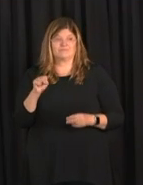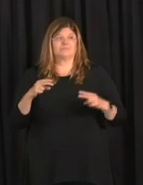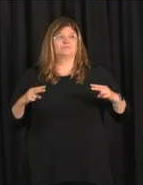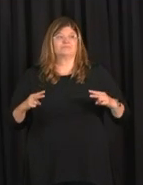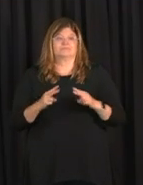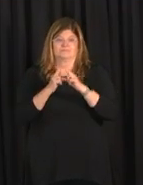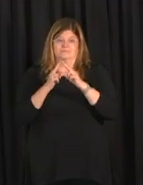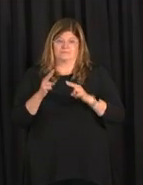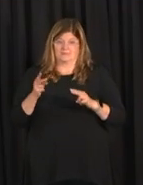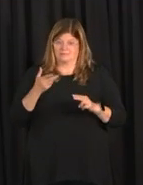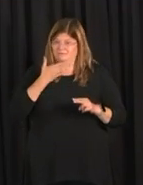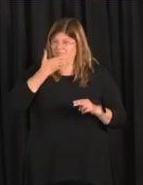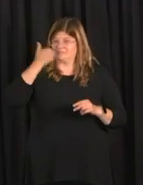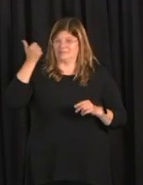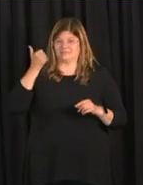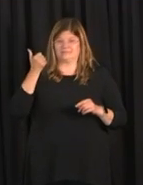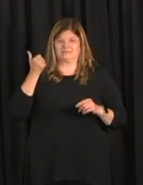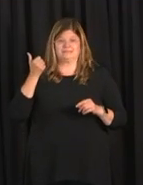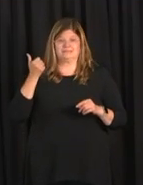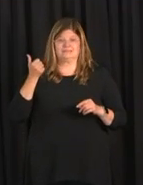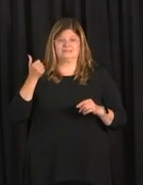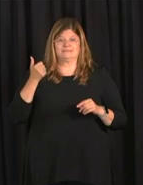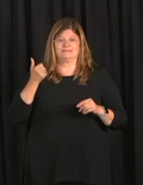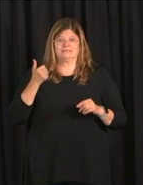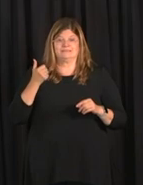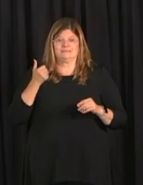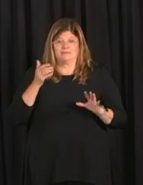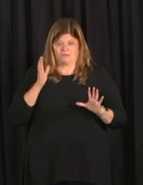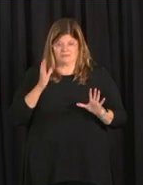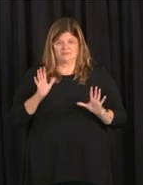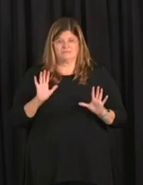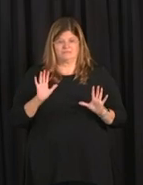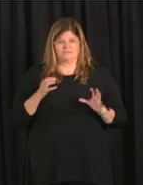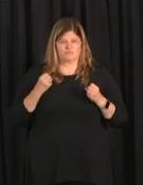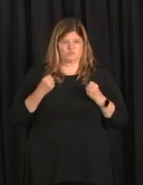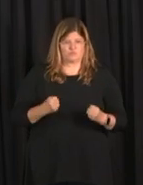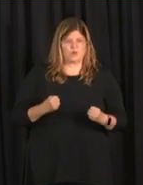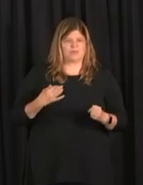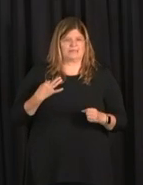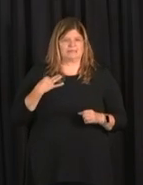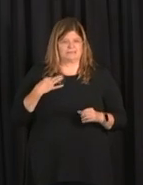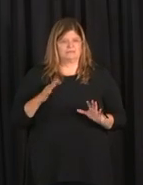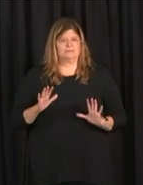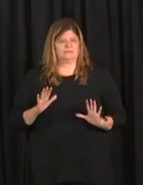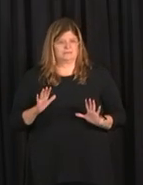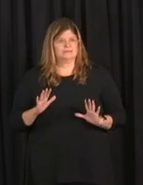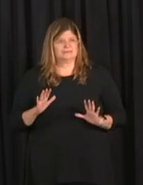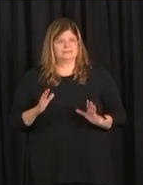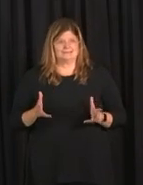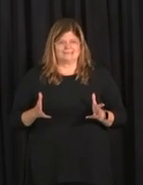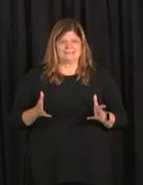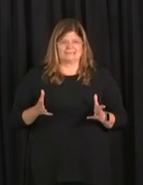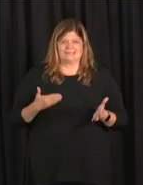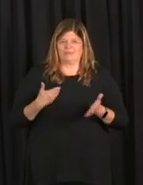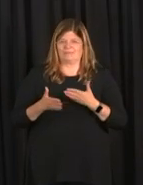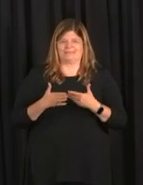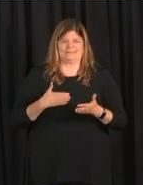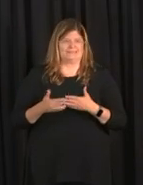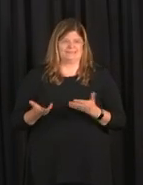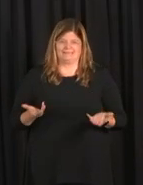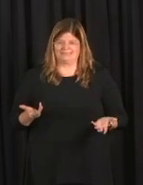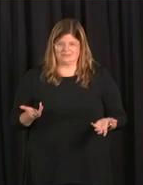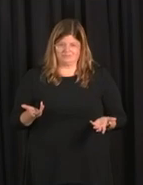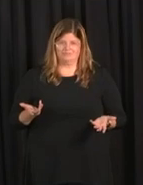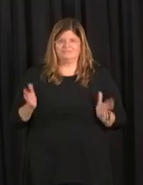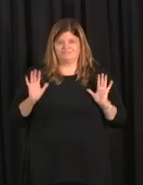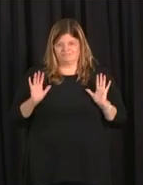And we had the best presentation, I just have to tell you, and I think the strongest application by far, and not even close.